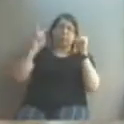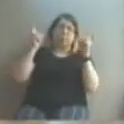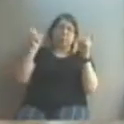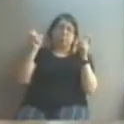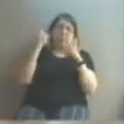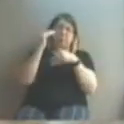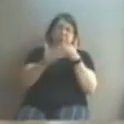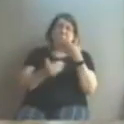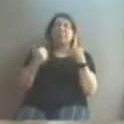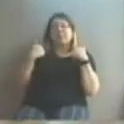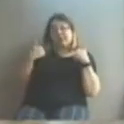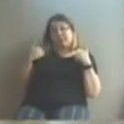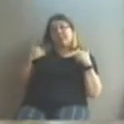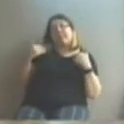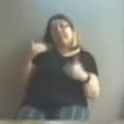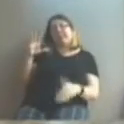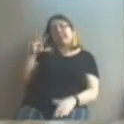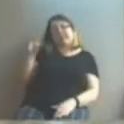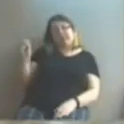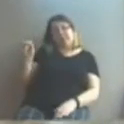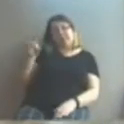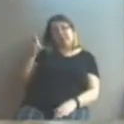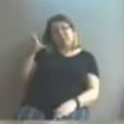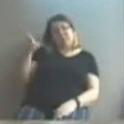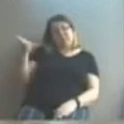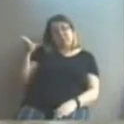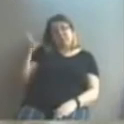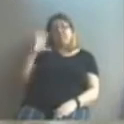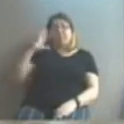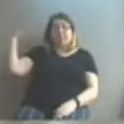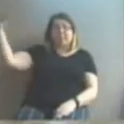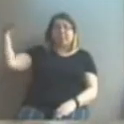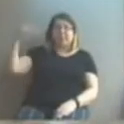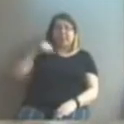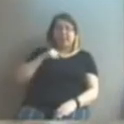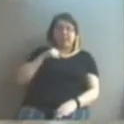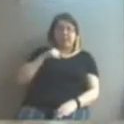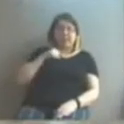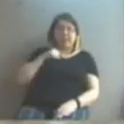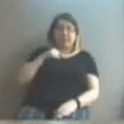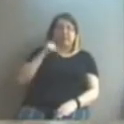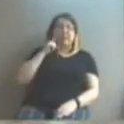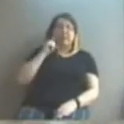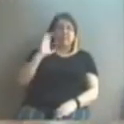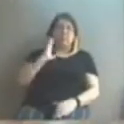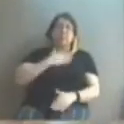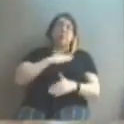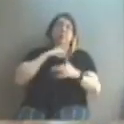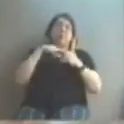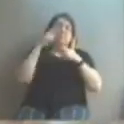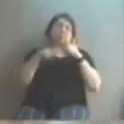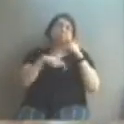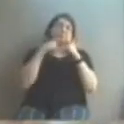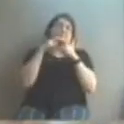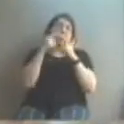now have a vendor that will pay us for our recycled